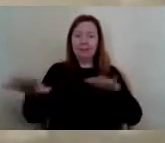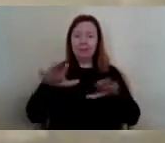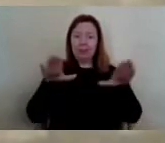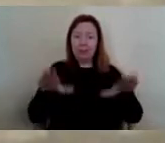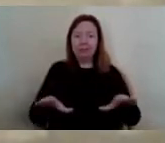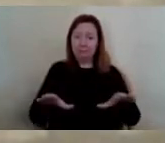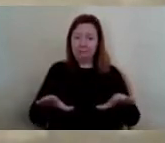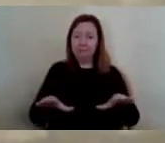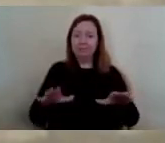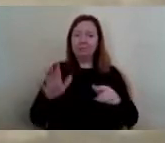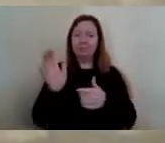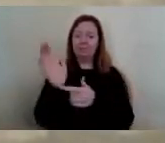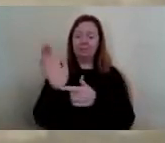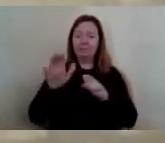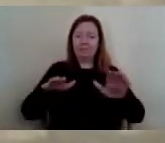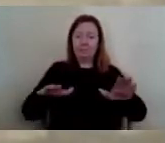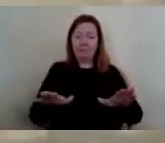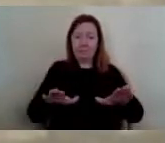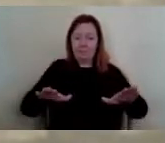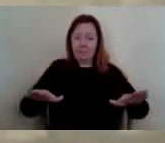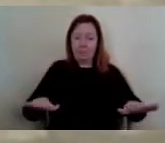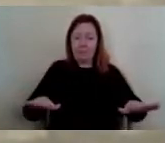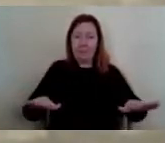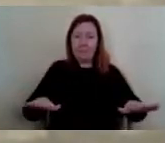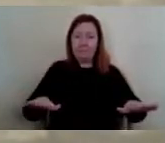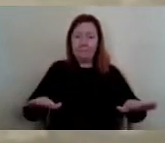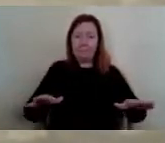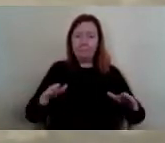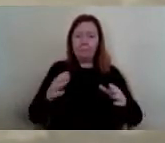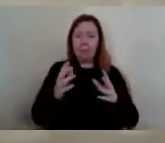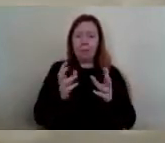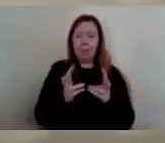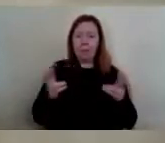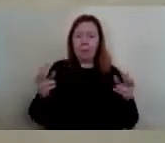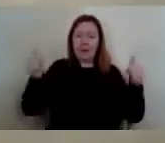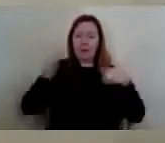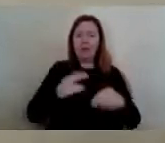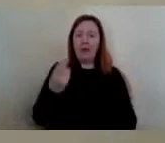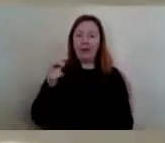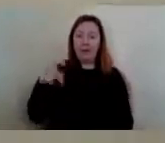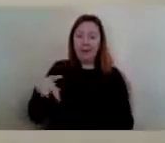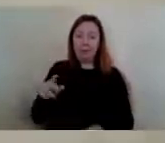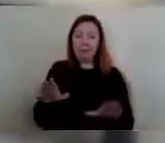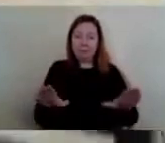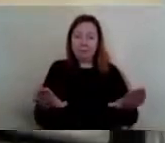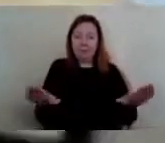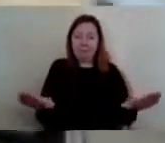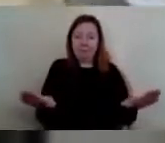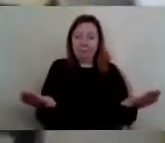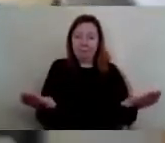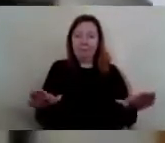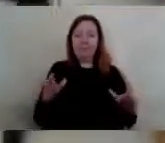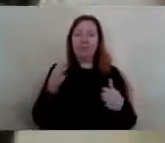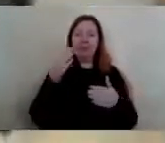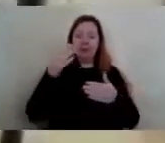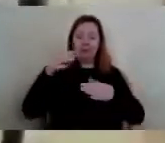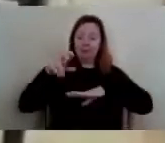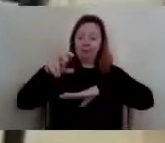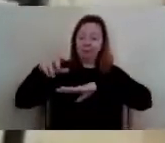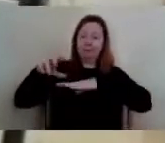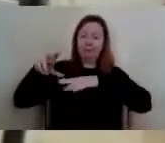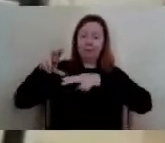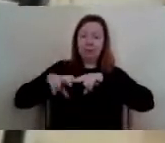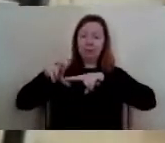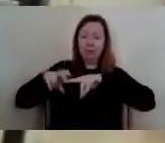so that my heels are slightly wider than my hips. My toes are out about 45 degrees. I'm sitting at the edge of my chair. Thanks, you guys, for